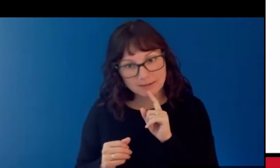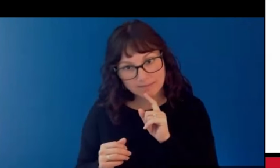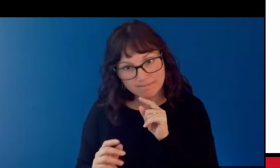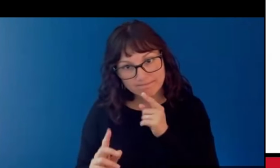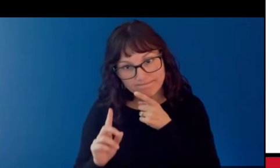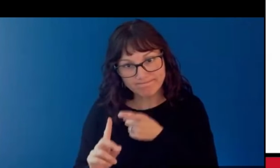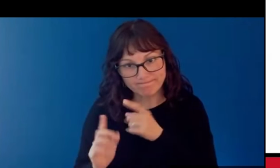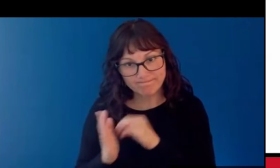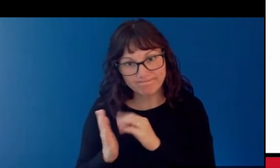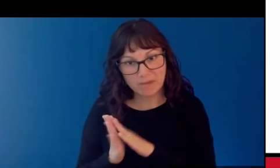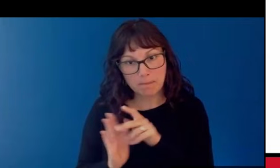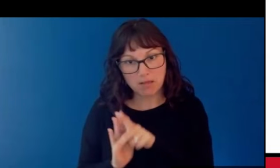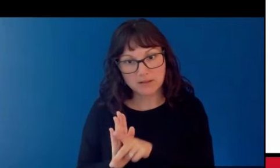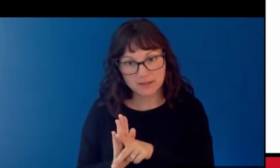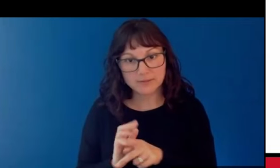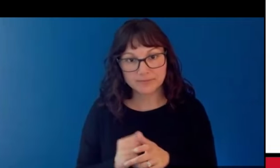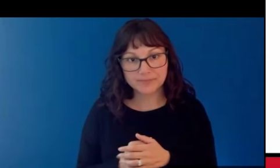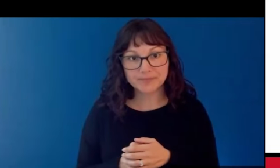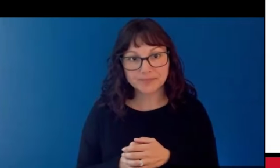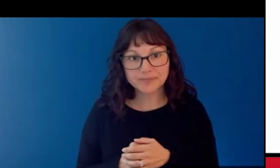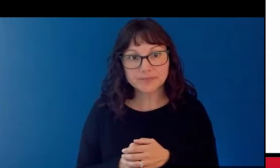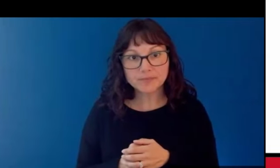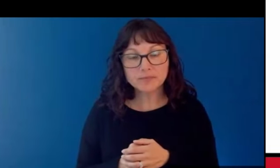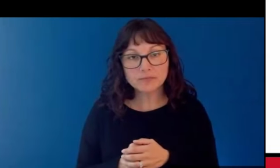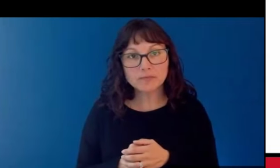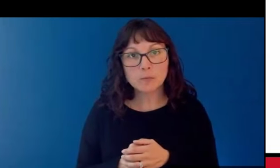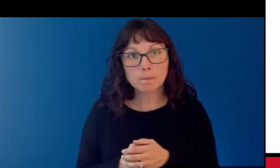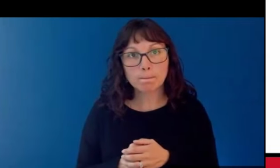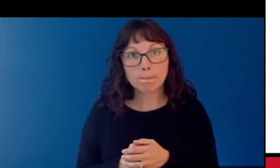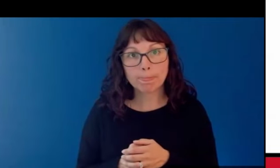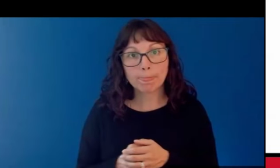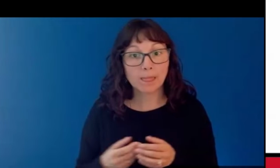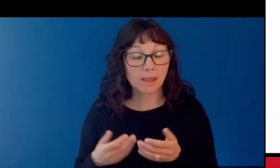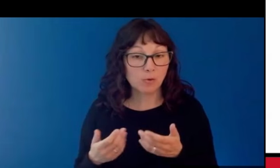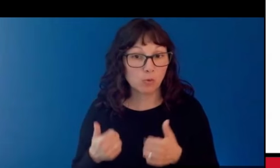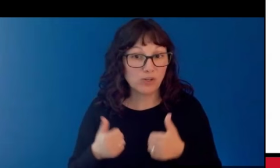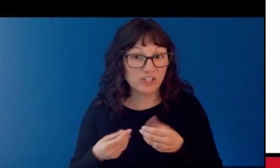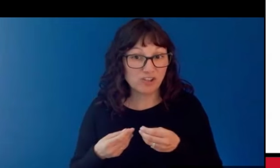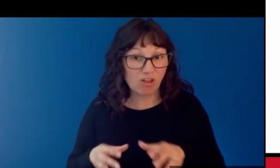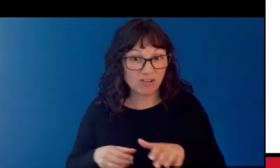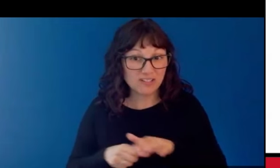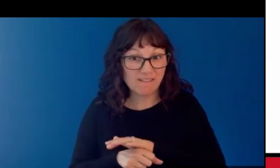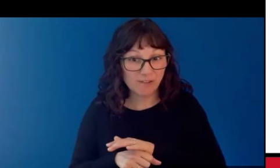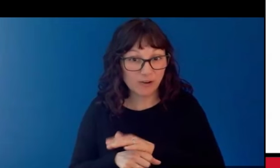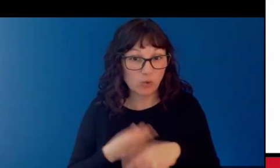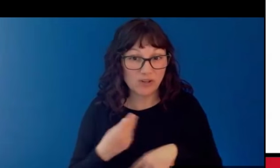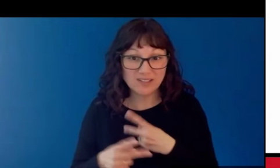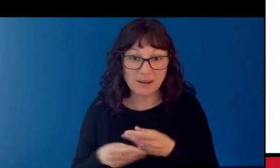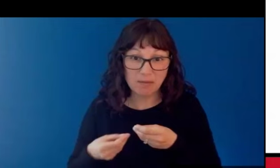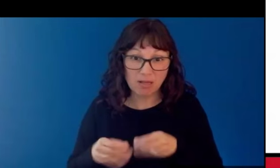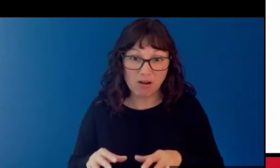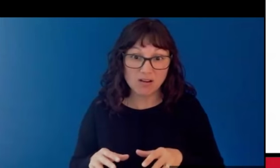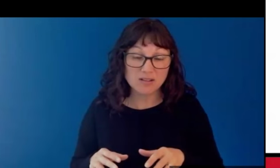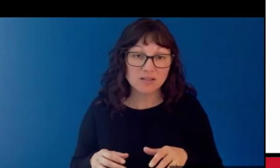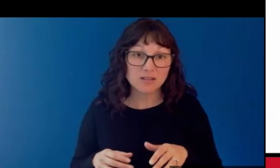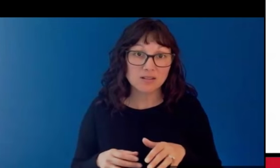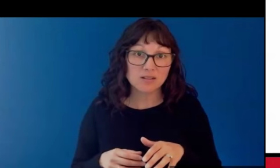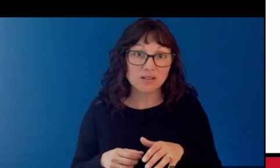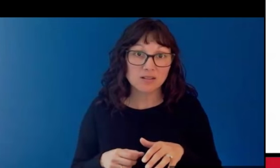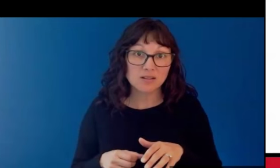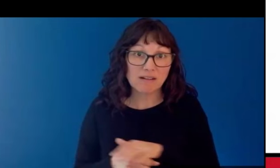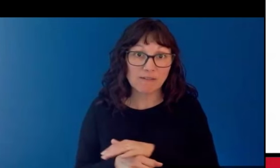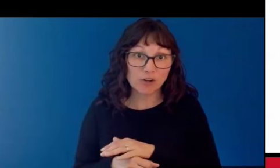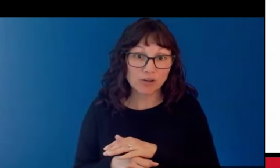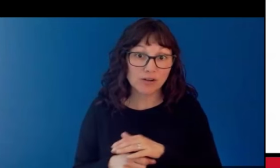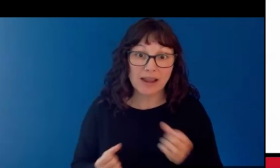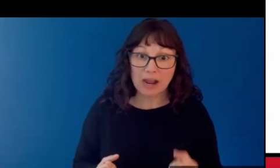policy. And what losses are covered, what kind of losses would be covered, and